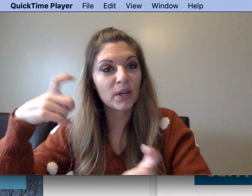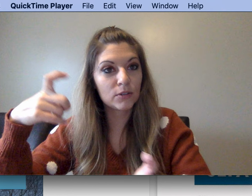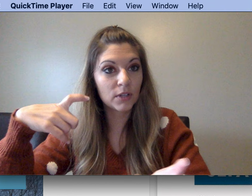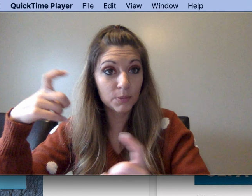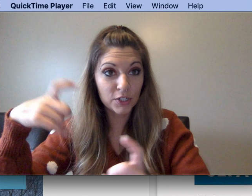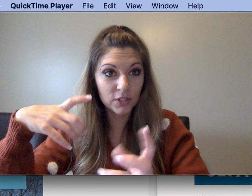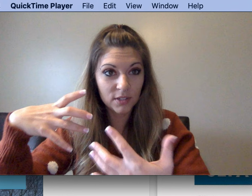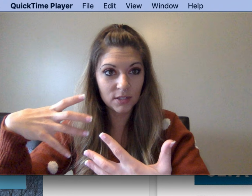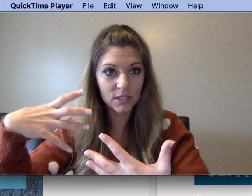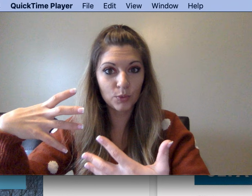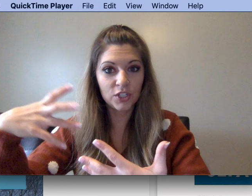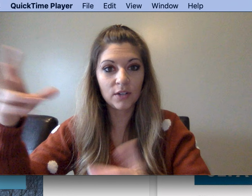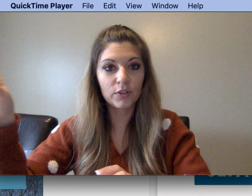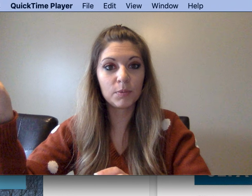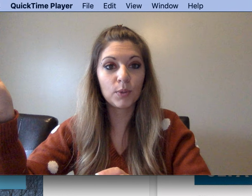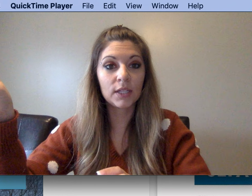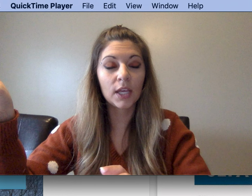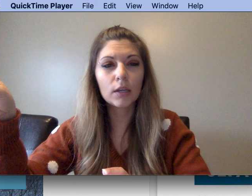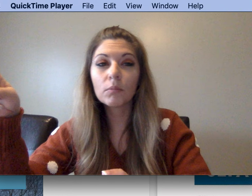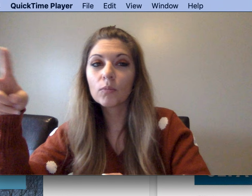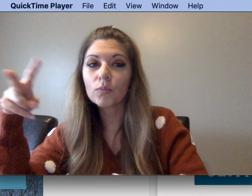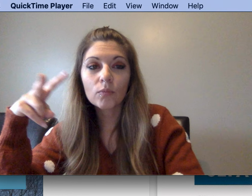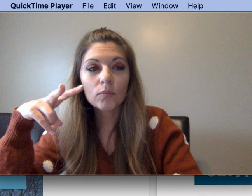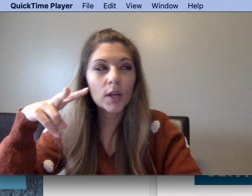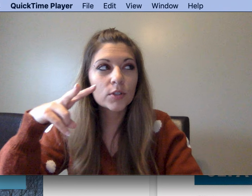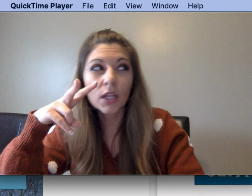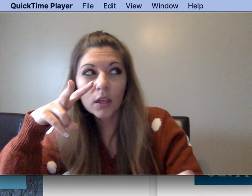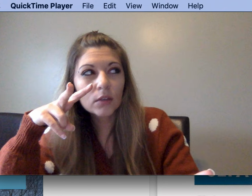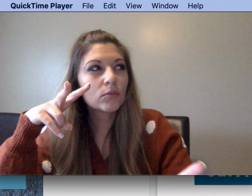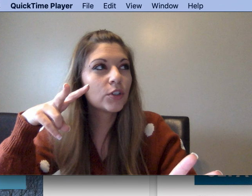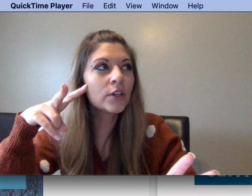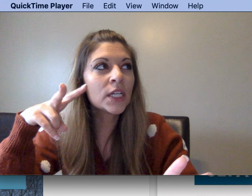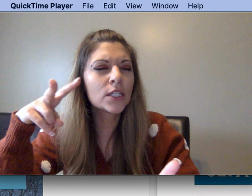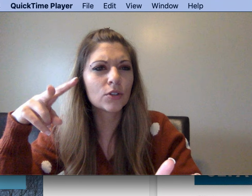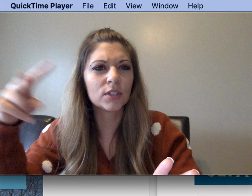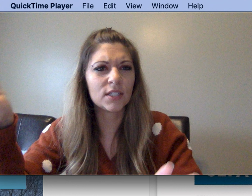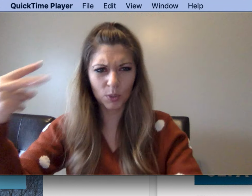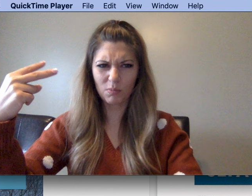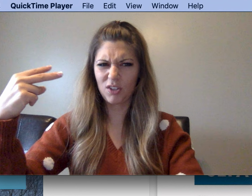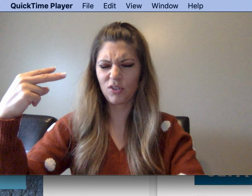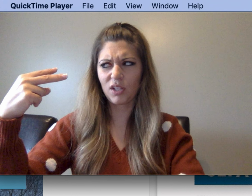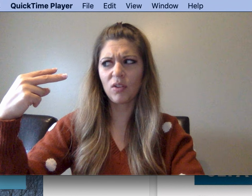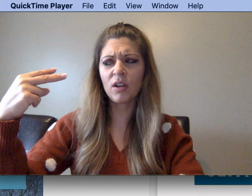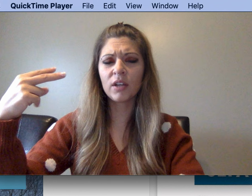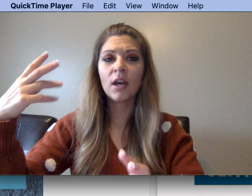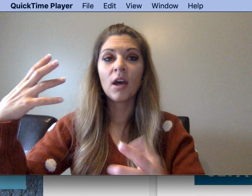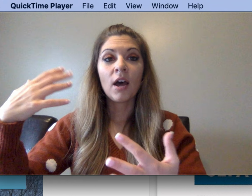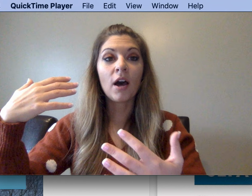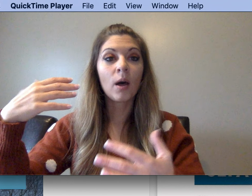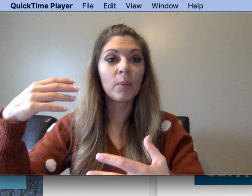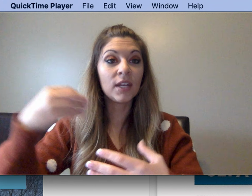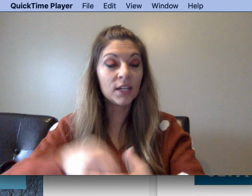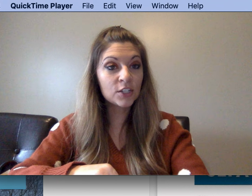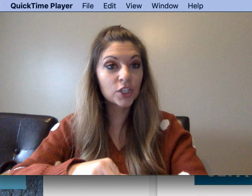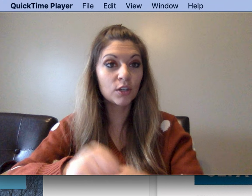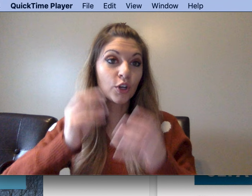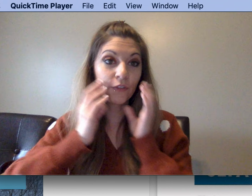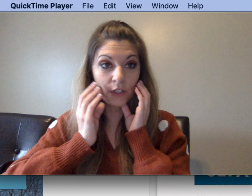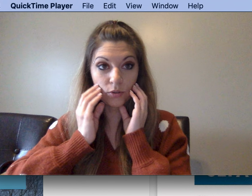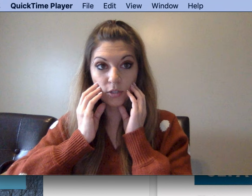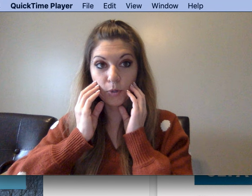facial expressions distinguish the difference between, like, is that like curious, or did someone give me a dirty look? And